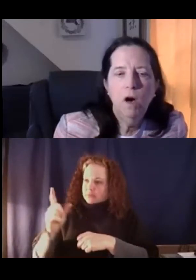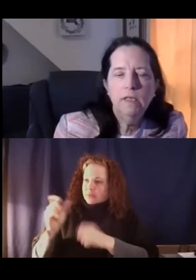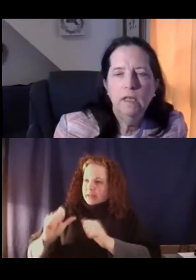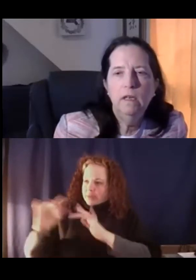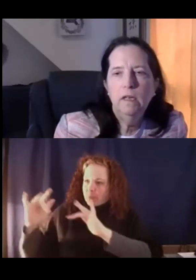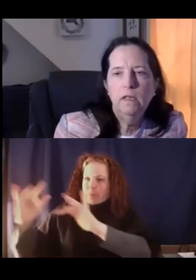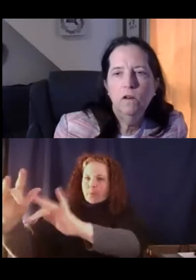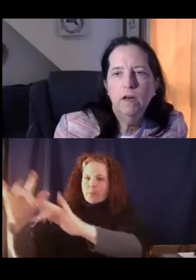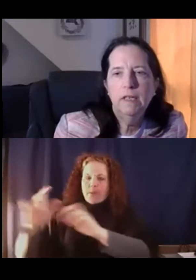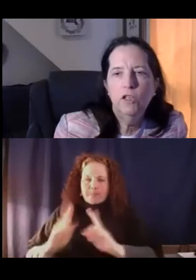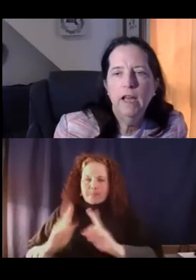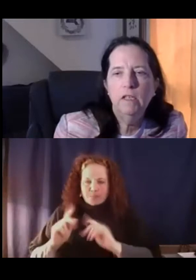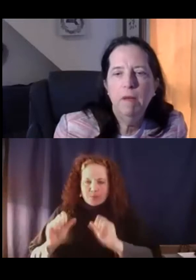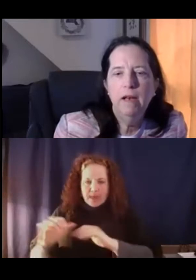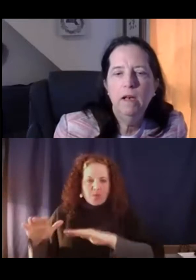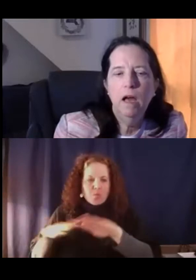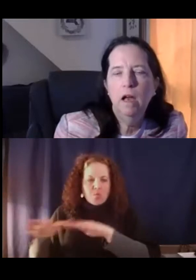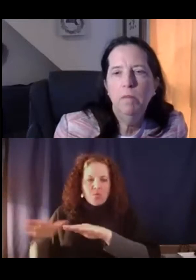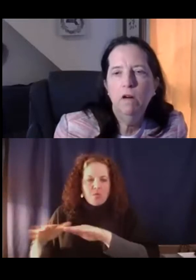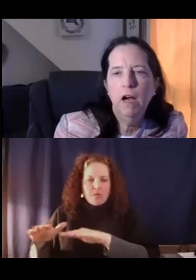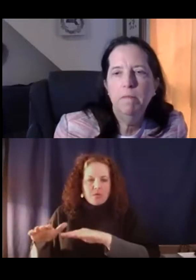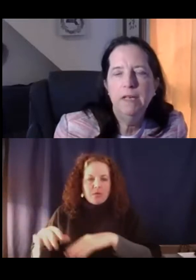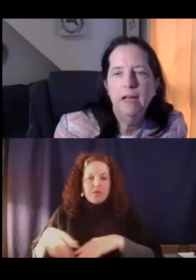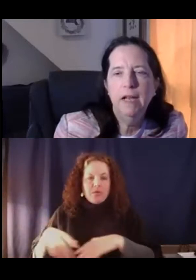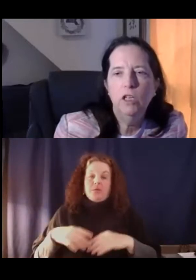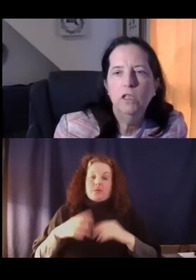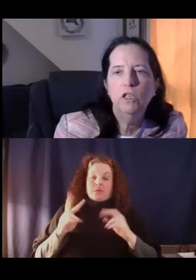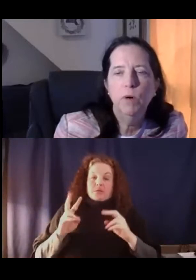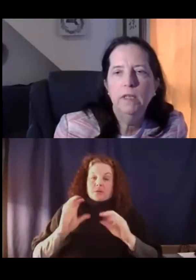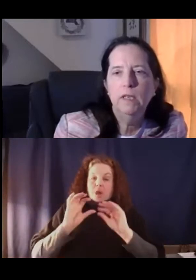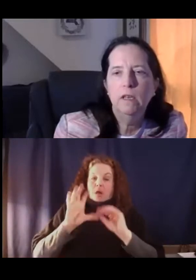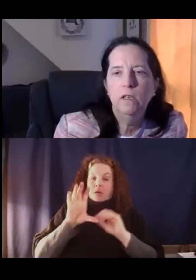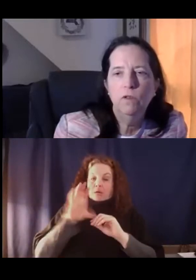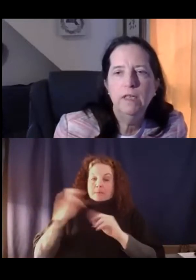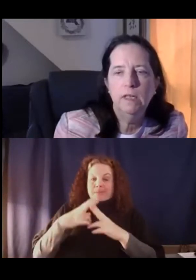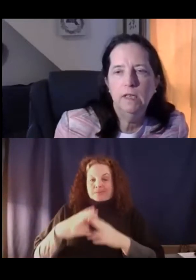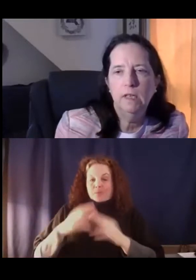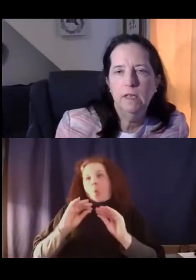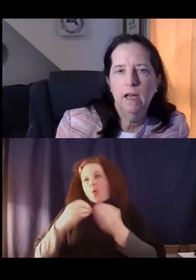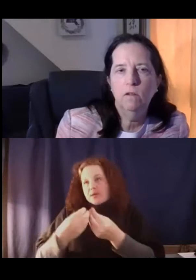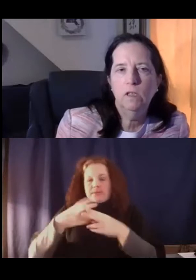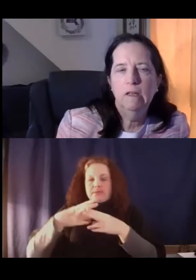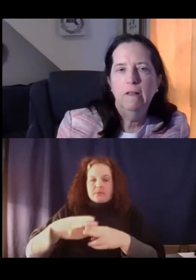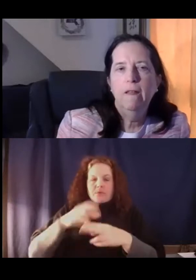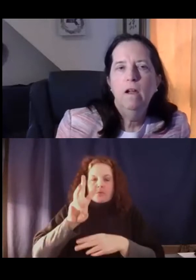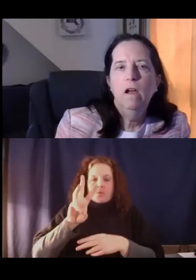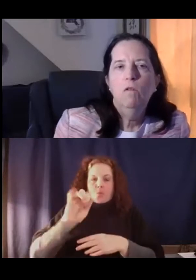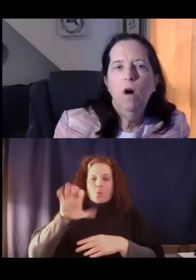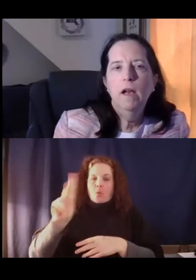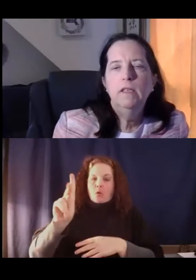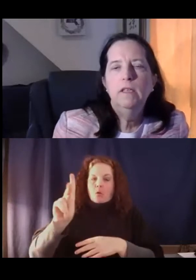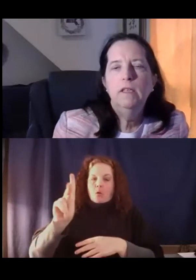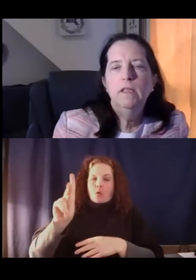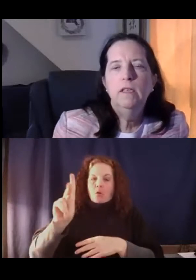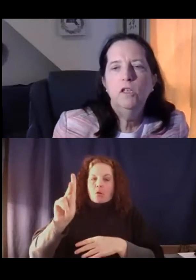Walk Boston is an organization that has made a number of recommendations to bring these to these cities and towns.